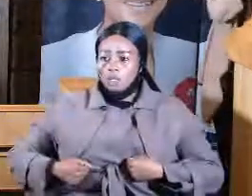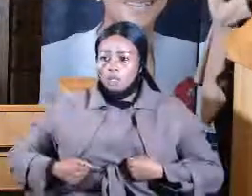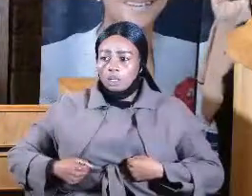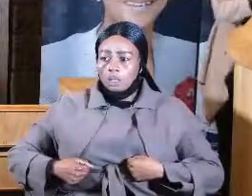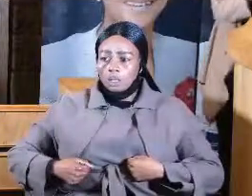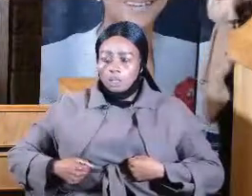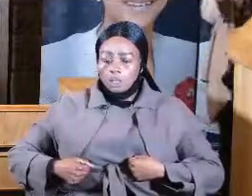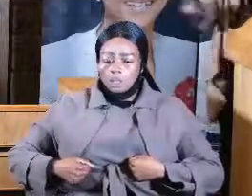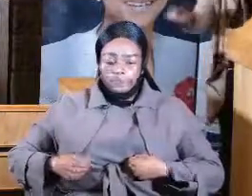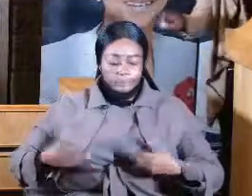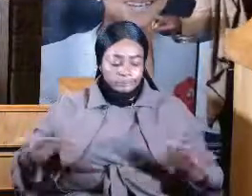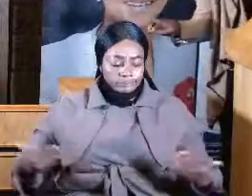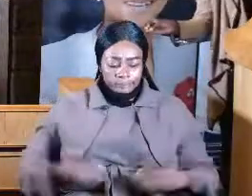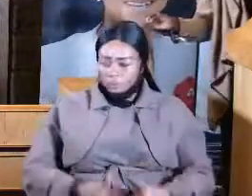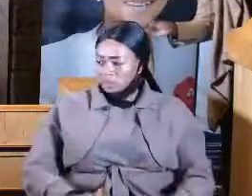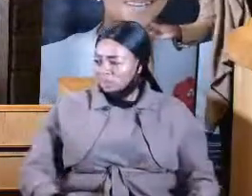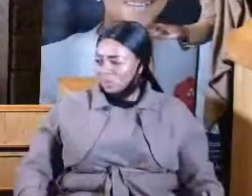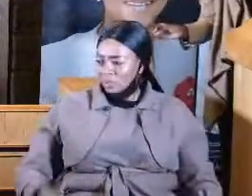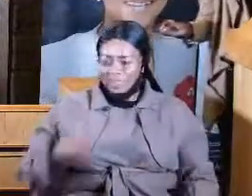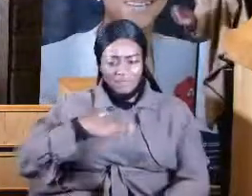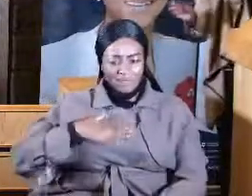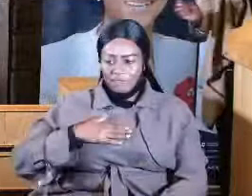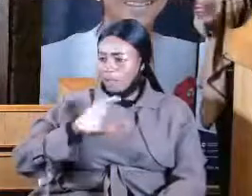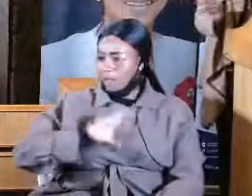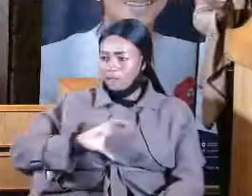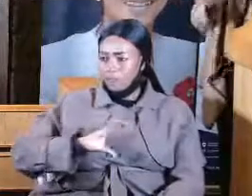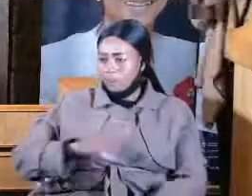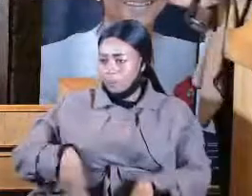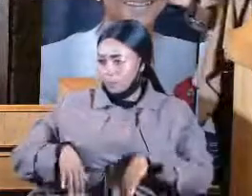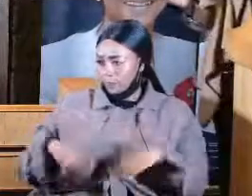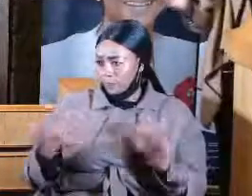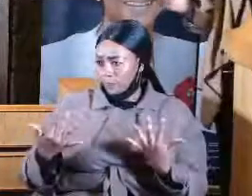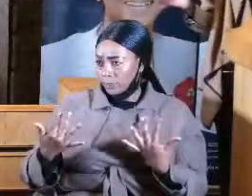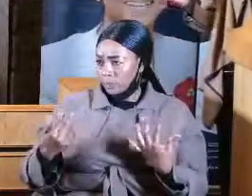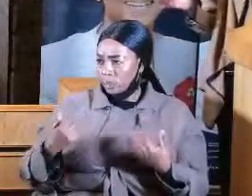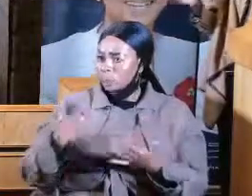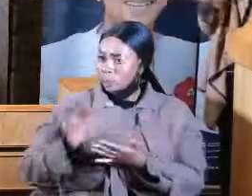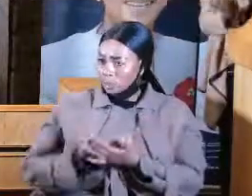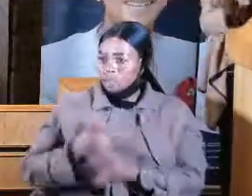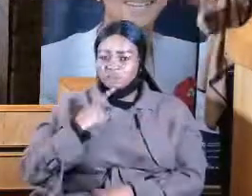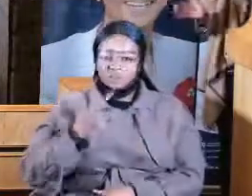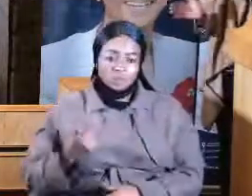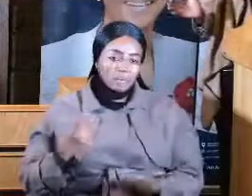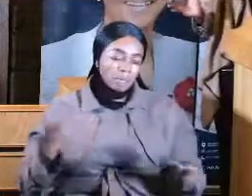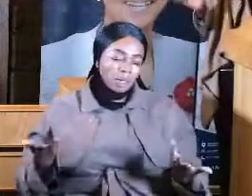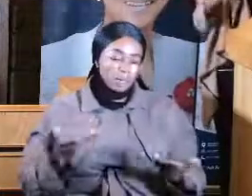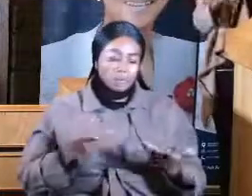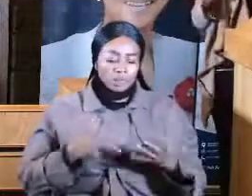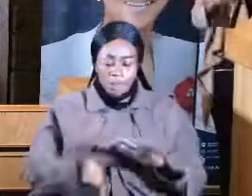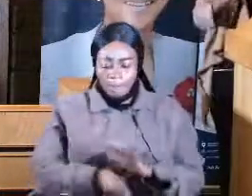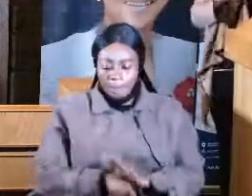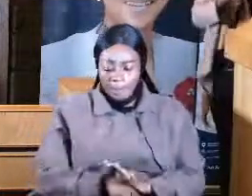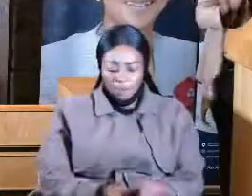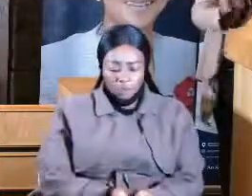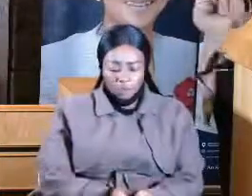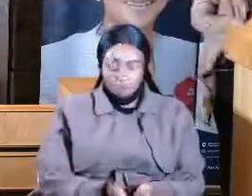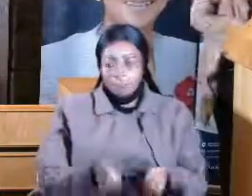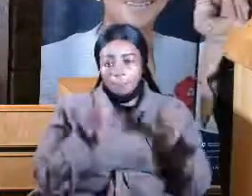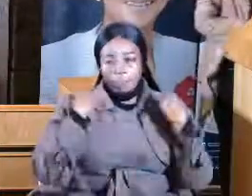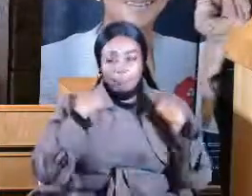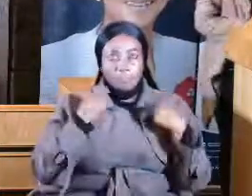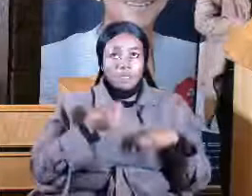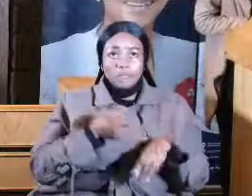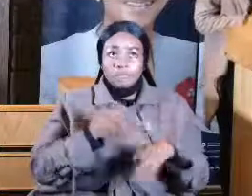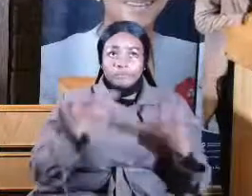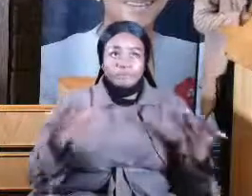clothes that they do not identify with. I mean, yes, we can say that somebody in primary school does not understand themselves